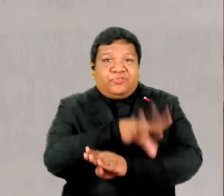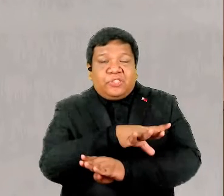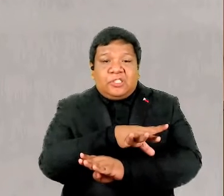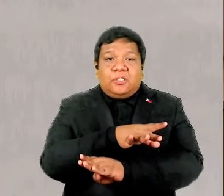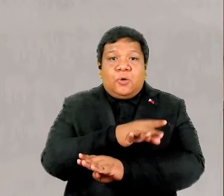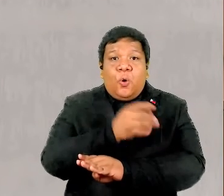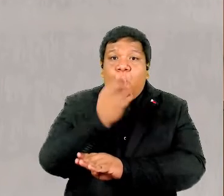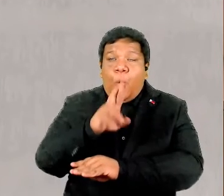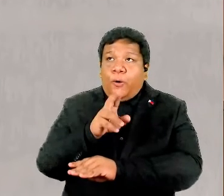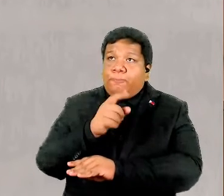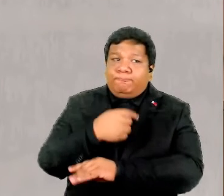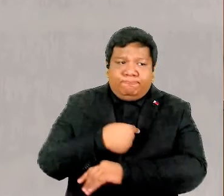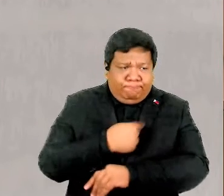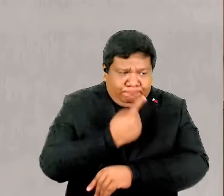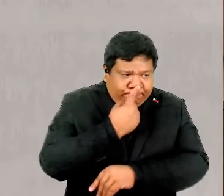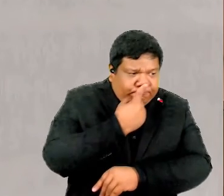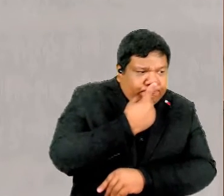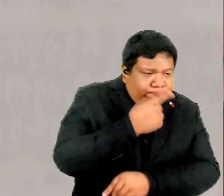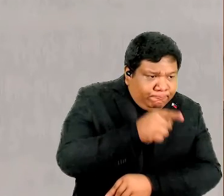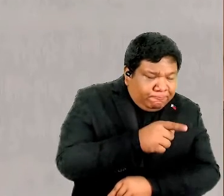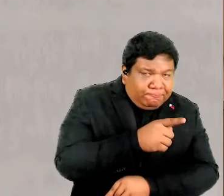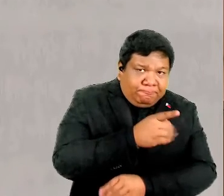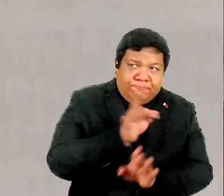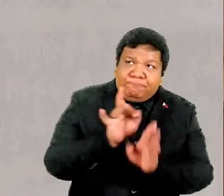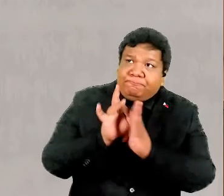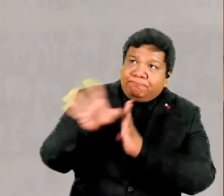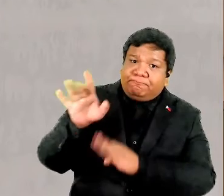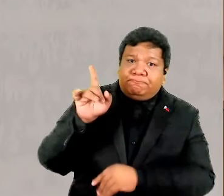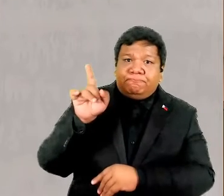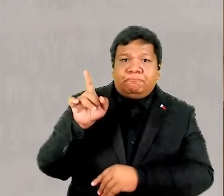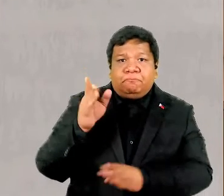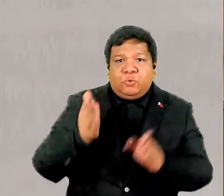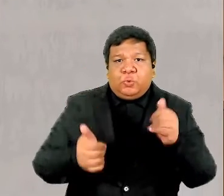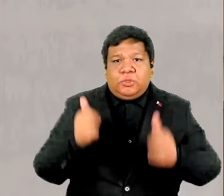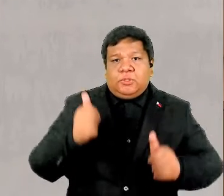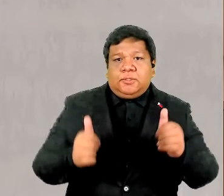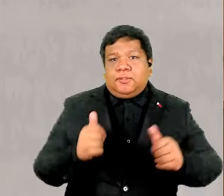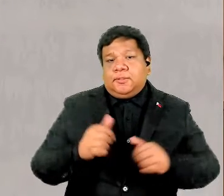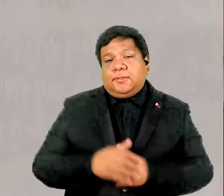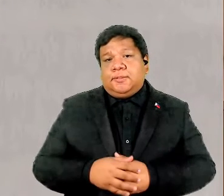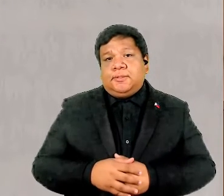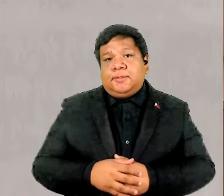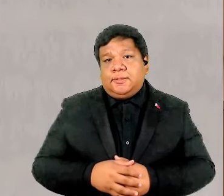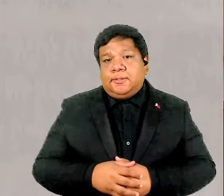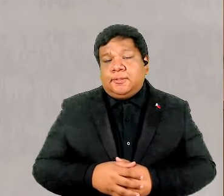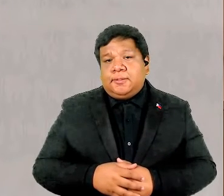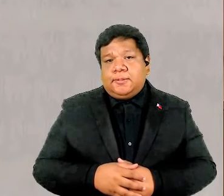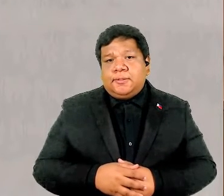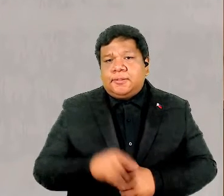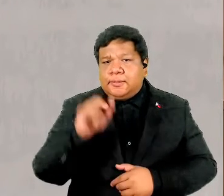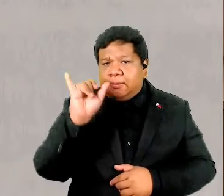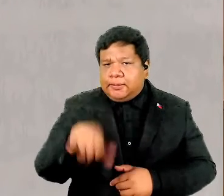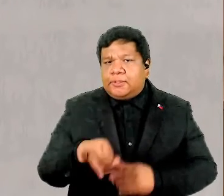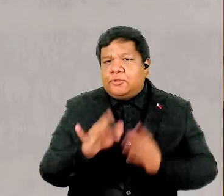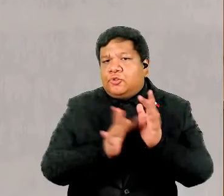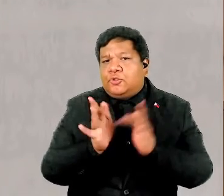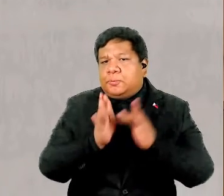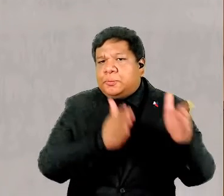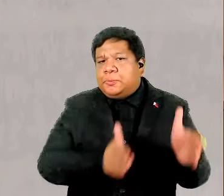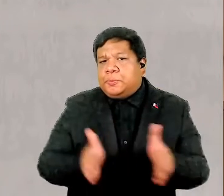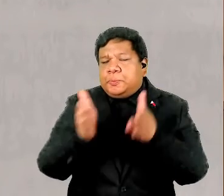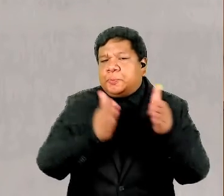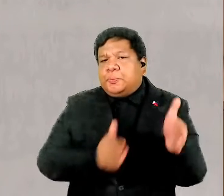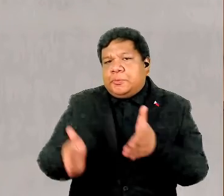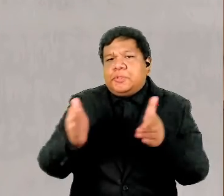love the other, or he will be devoted to the one and despise the other. This is how Jesus prepares his